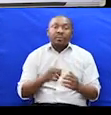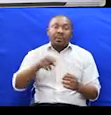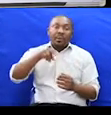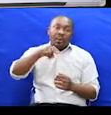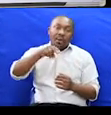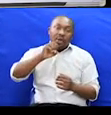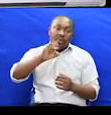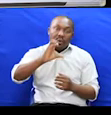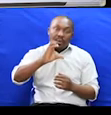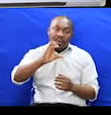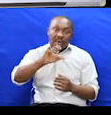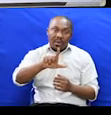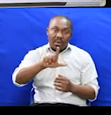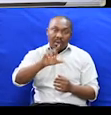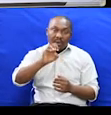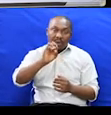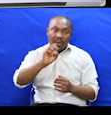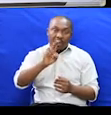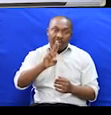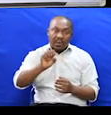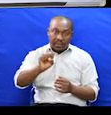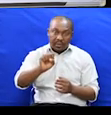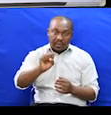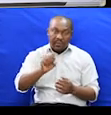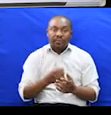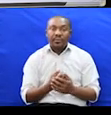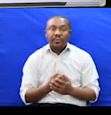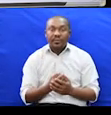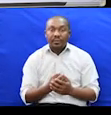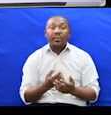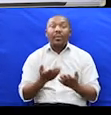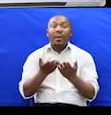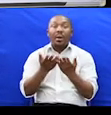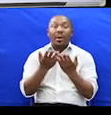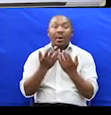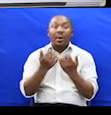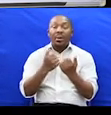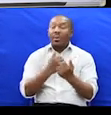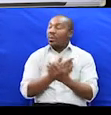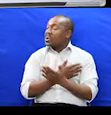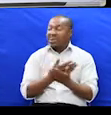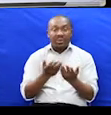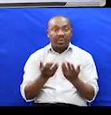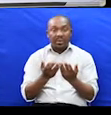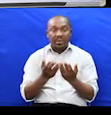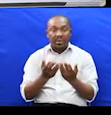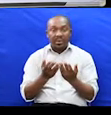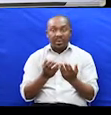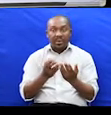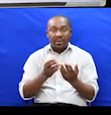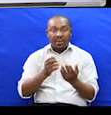the nucleus. It means nucleus was not at